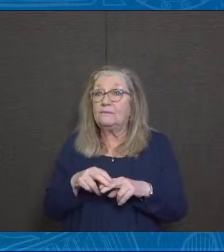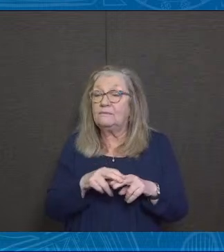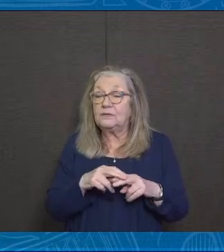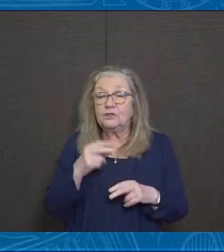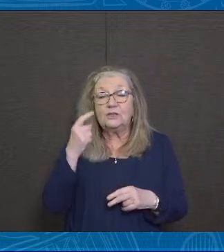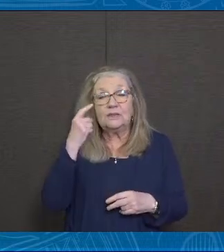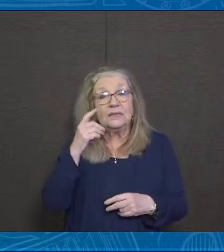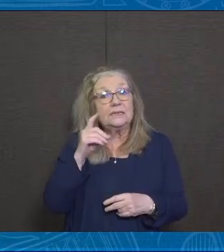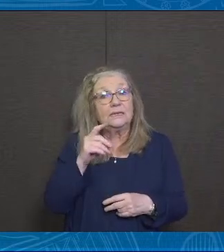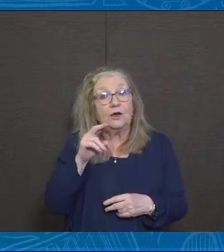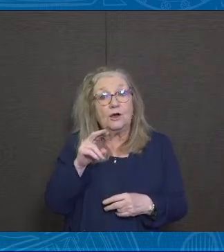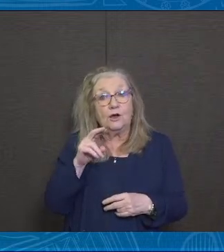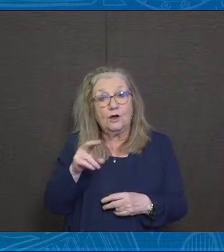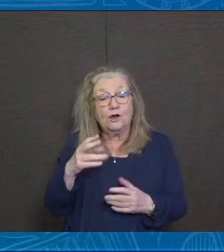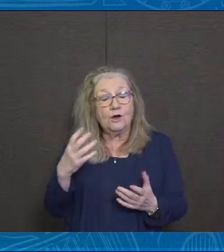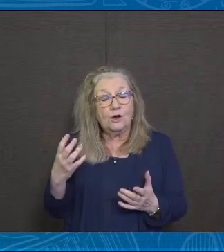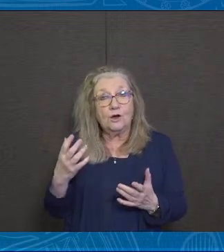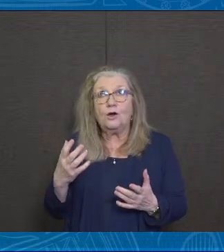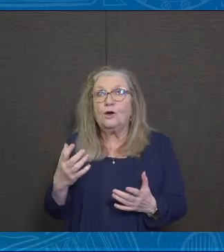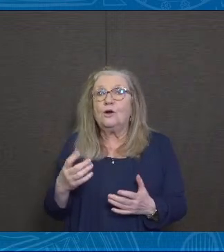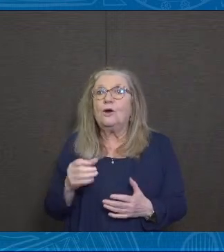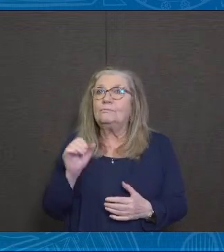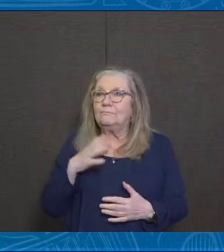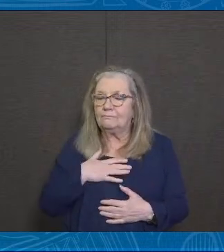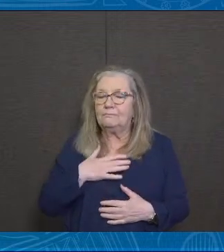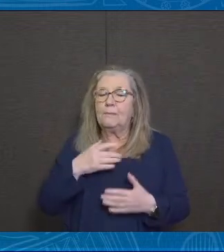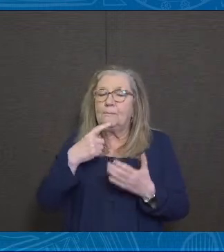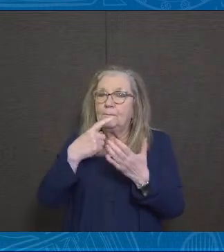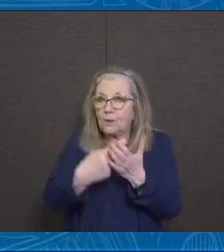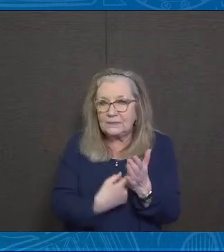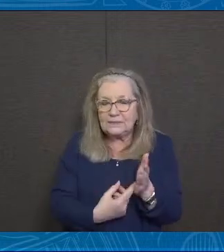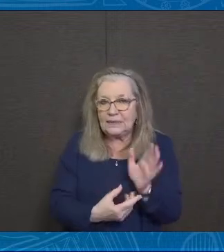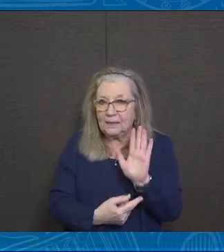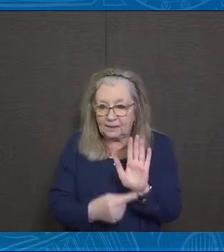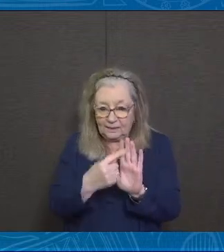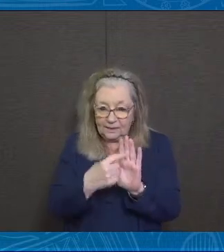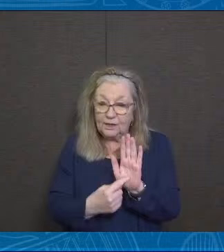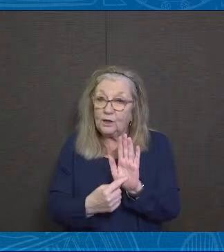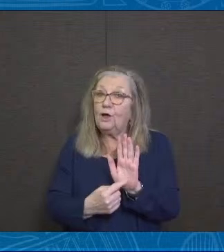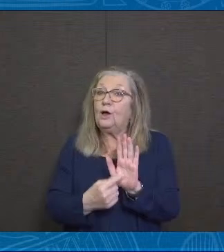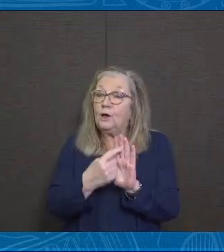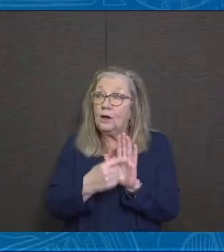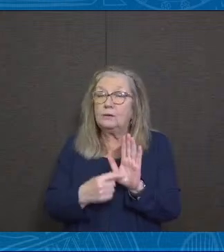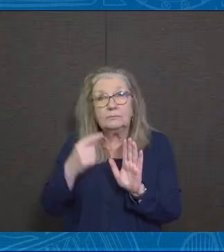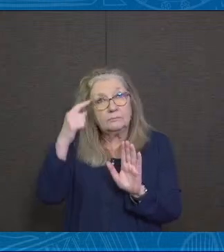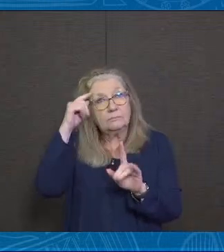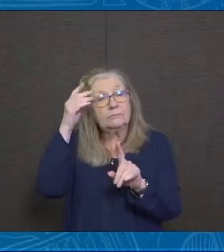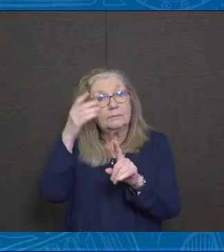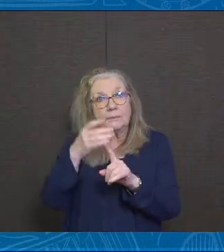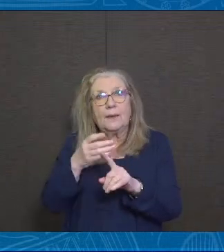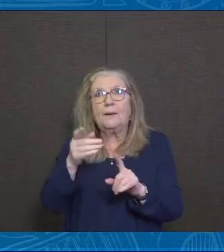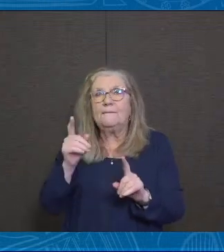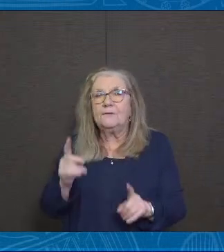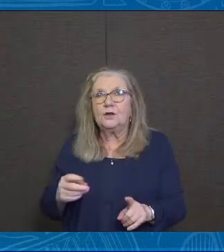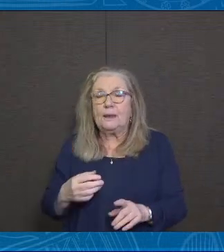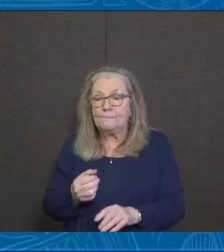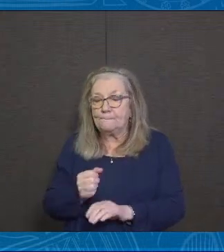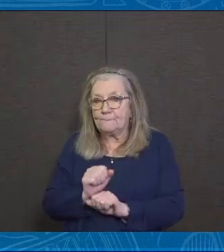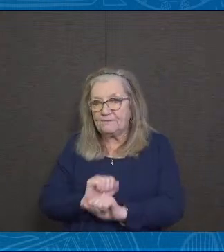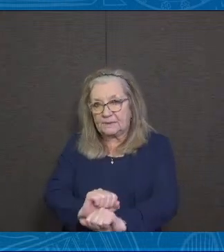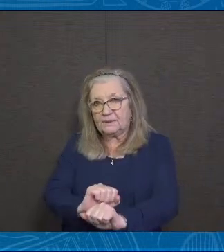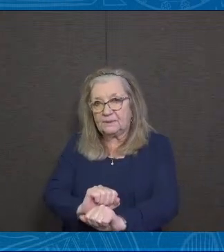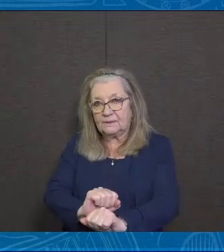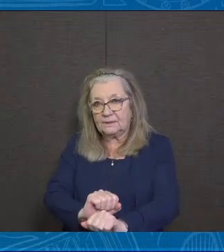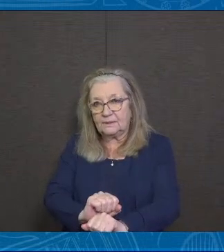considerations into the disaster risk financing policy to ensure that prevention and mitigation measures are